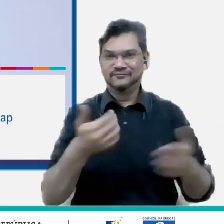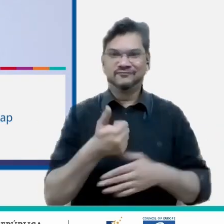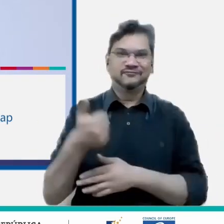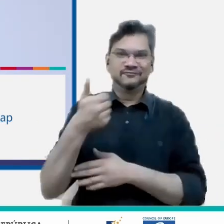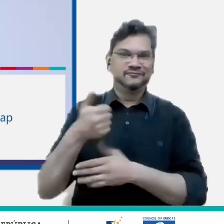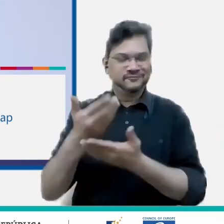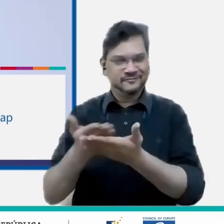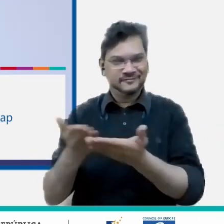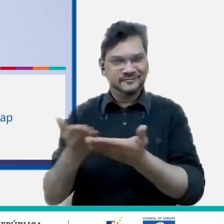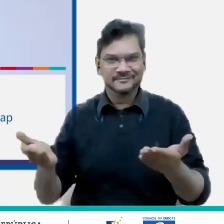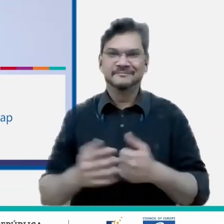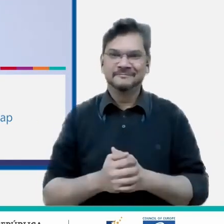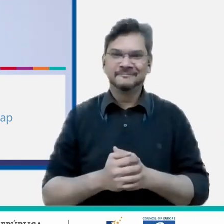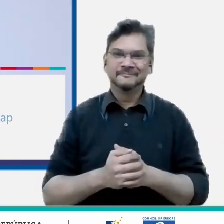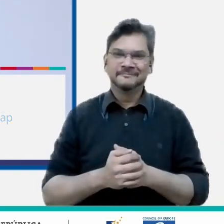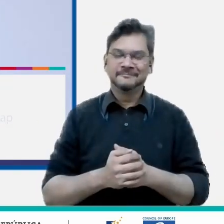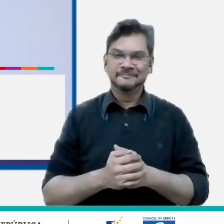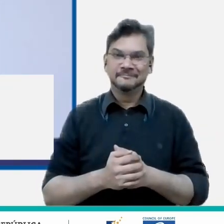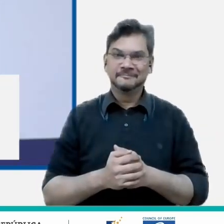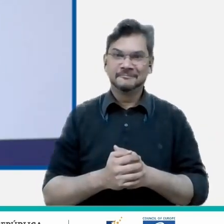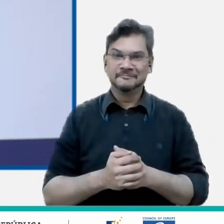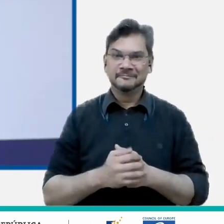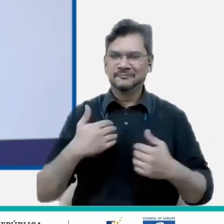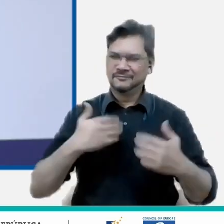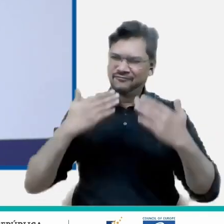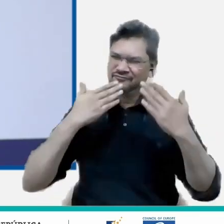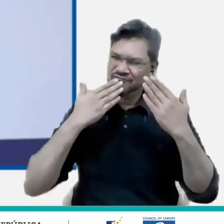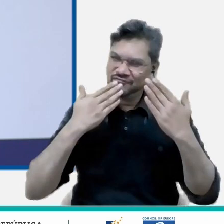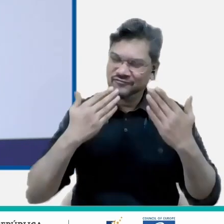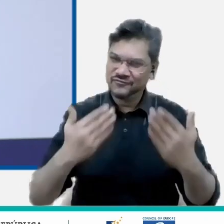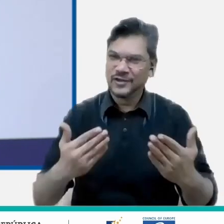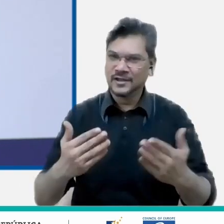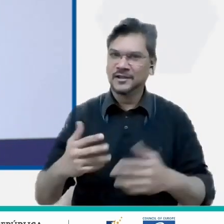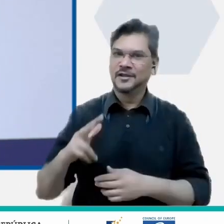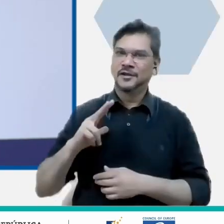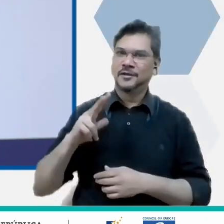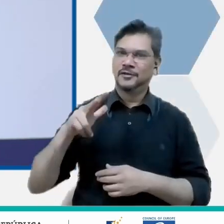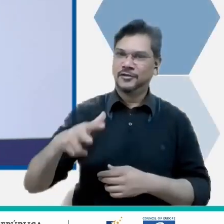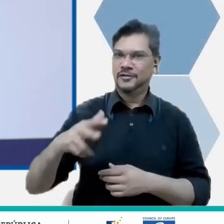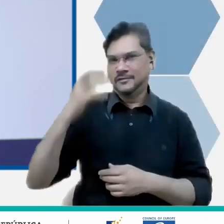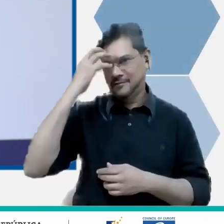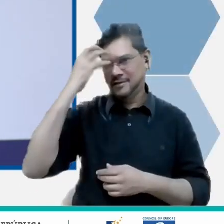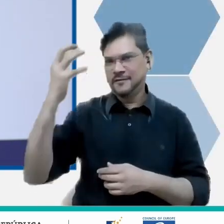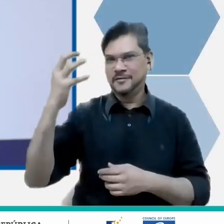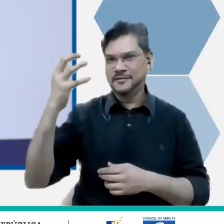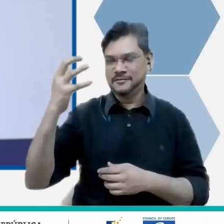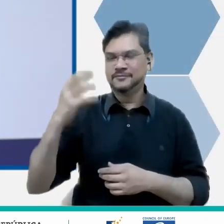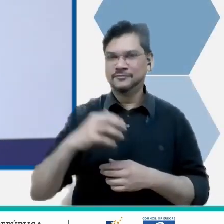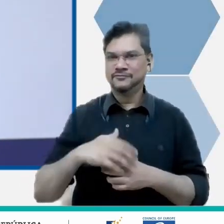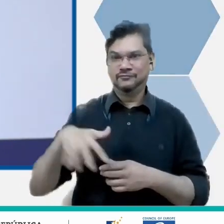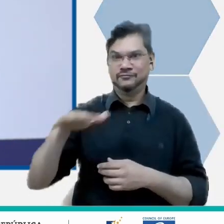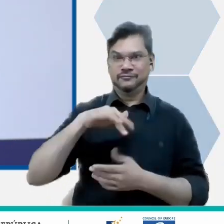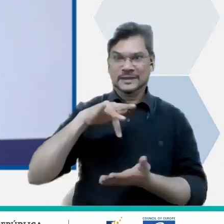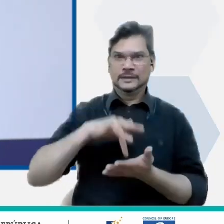the government of Portugal and to the municipality of Montesinhos for this exceptional possibility to